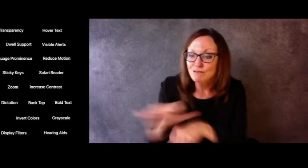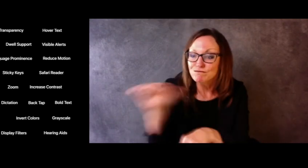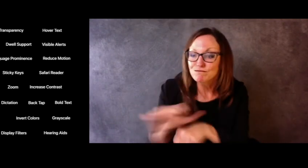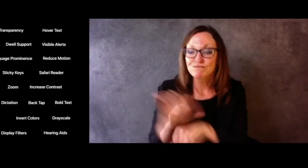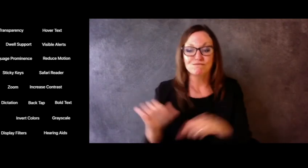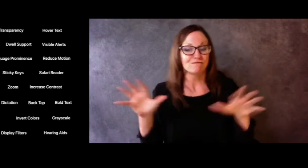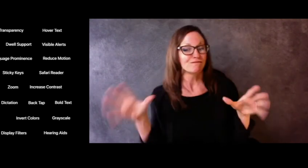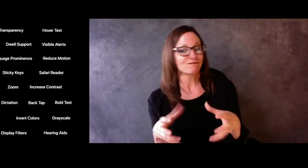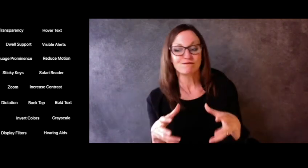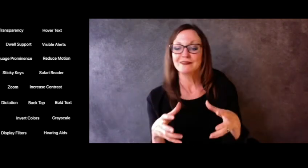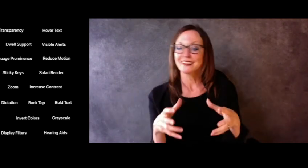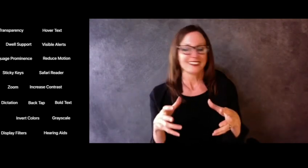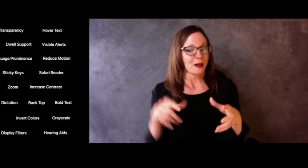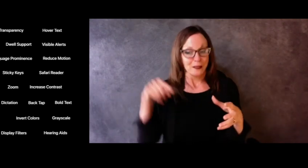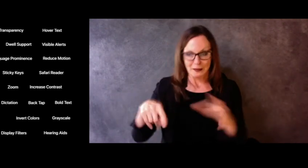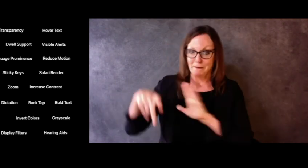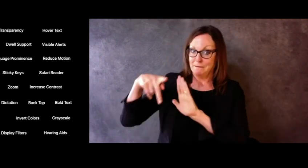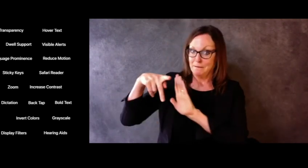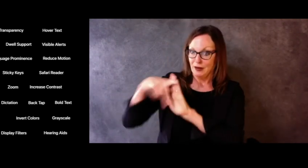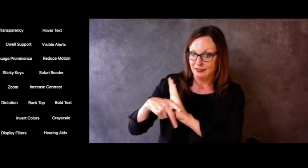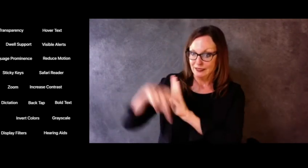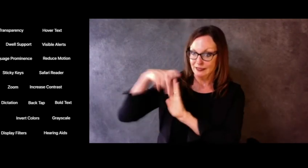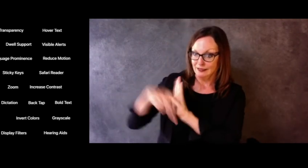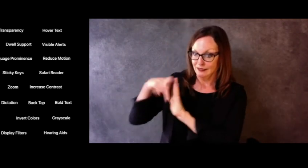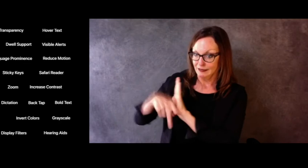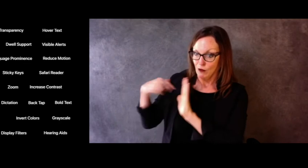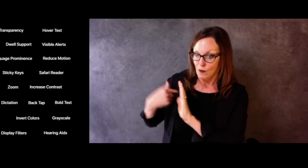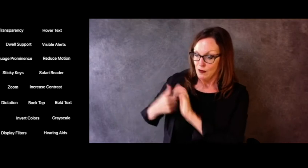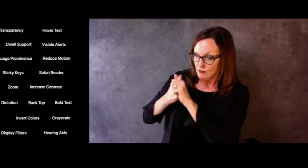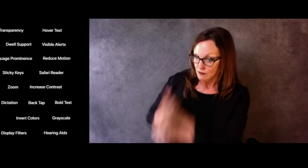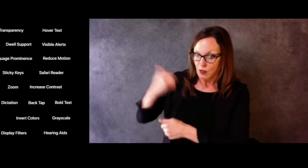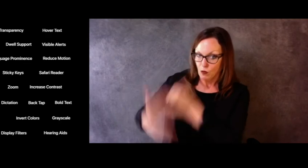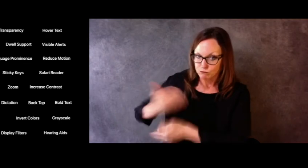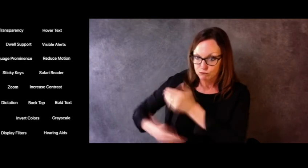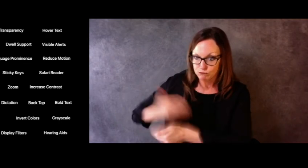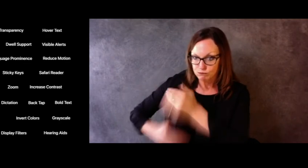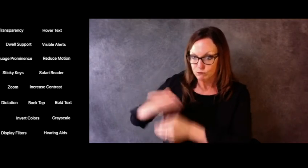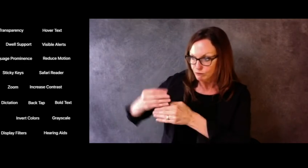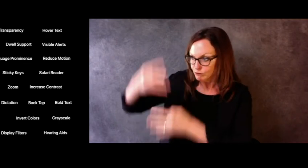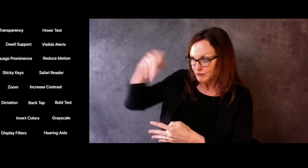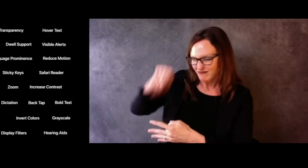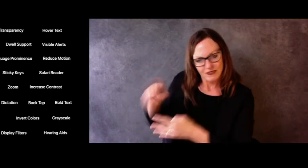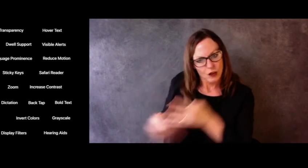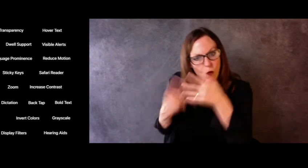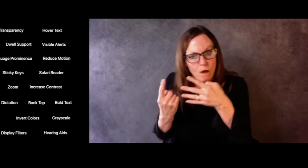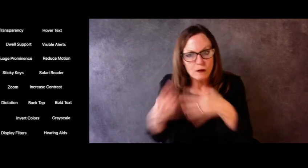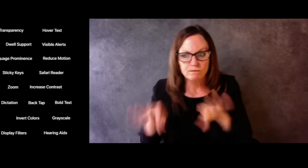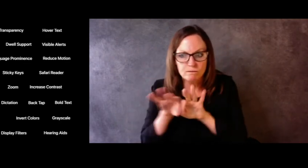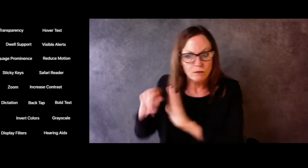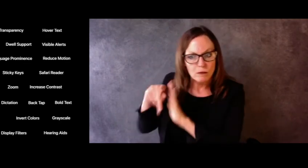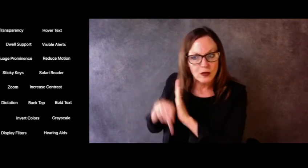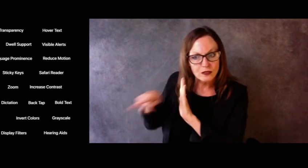mind, we've created a wealth of accessibility features to support a wide range of user needs. So how does designing for